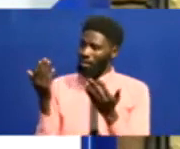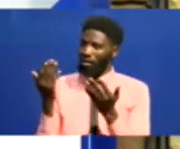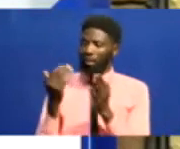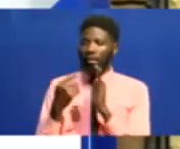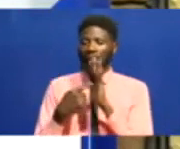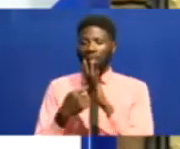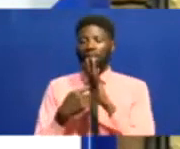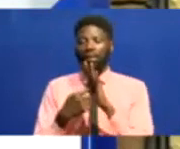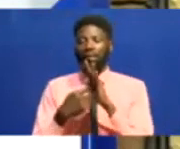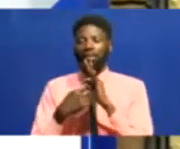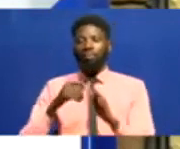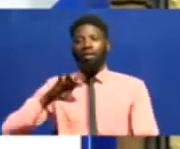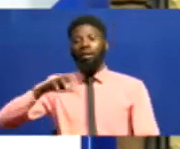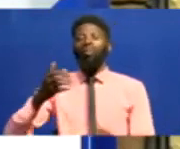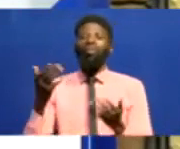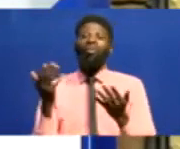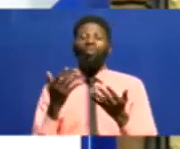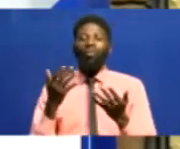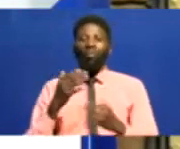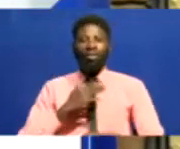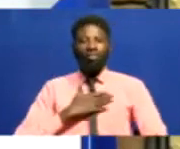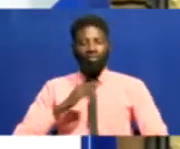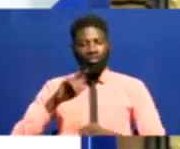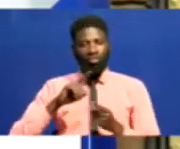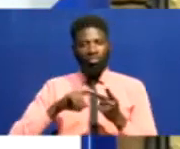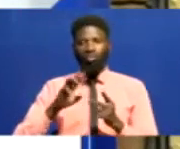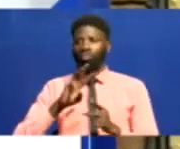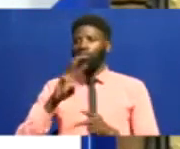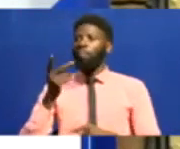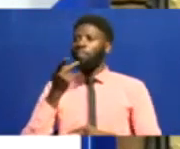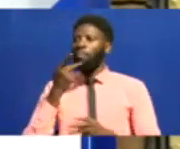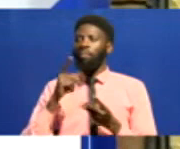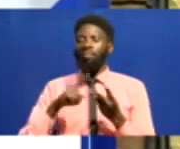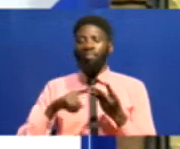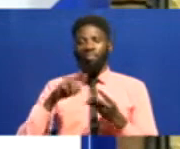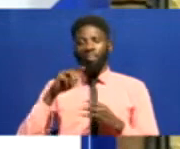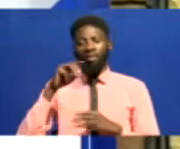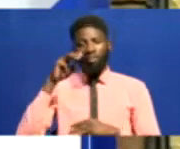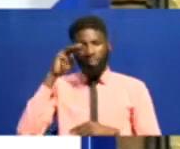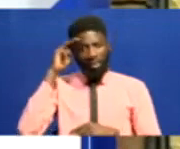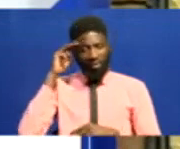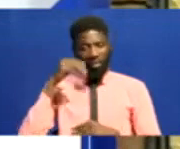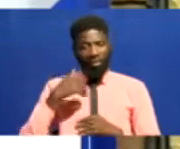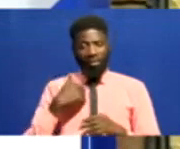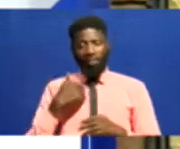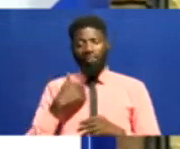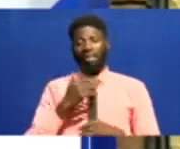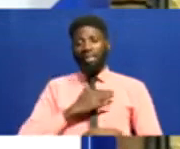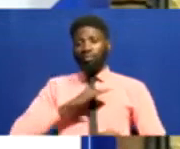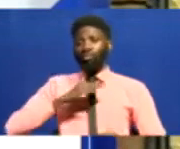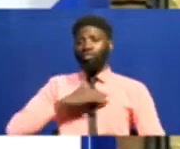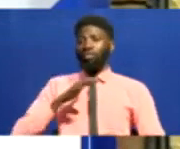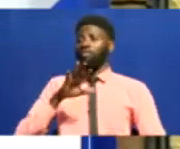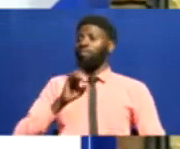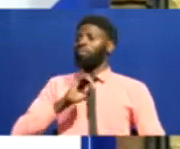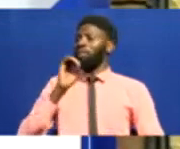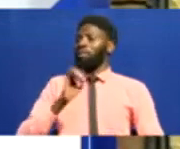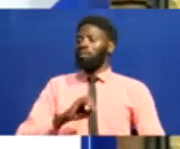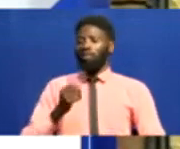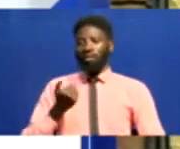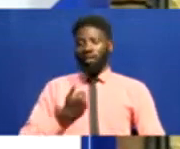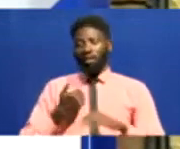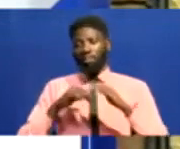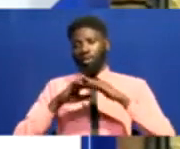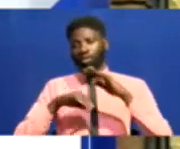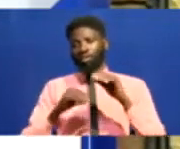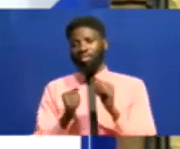Samburu, West Pokot, Marsabit, Samburu has like 50% of girls age, you know, below the age of 19 years, have most of